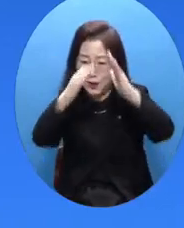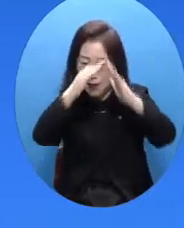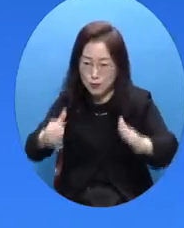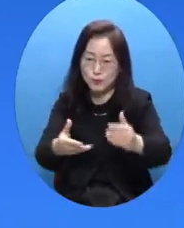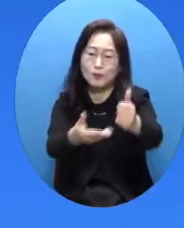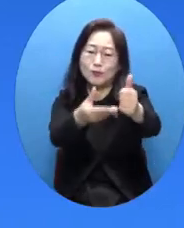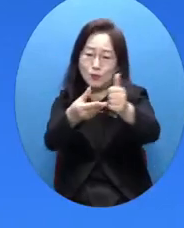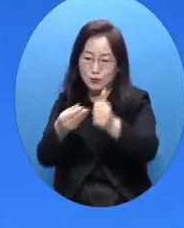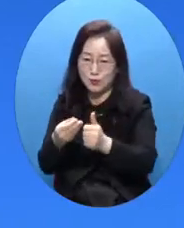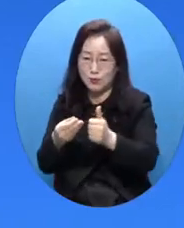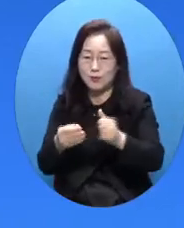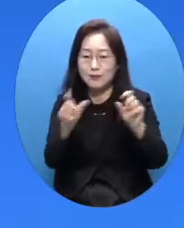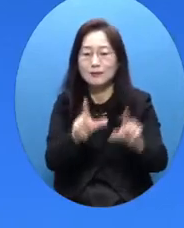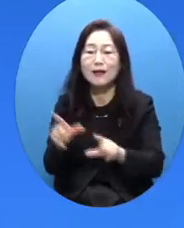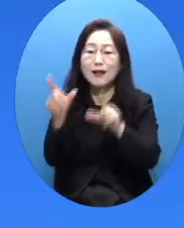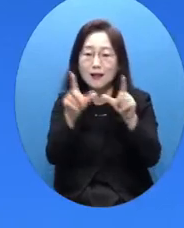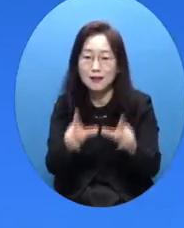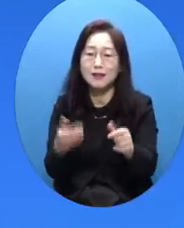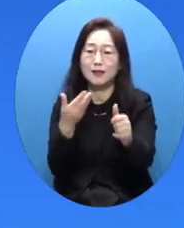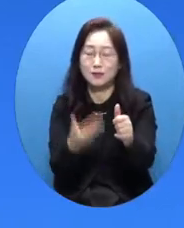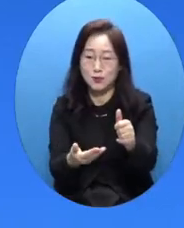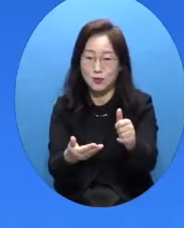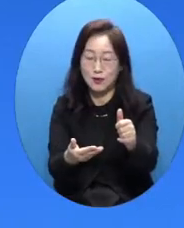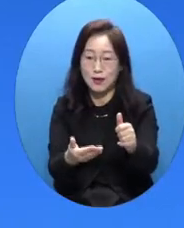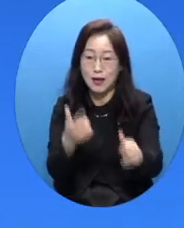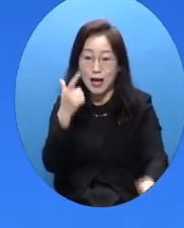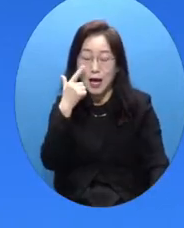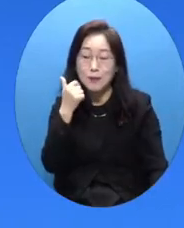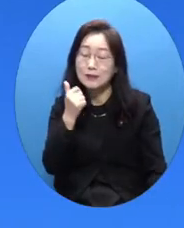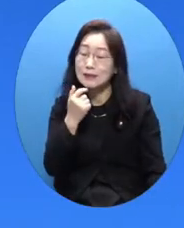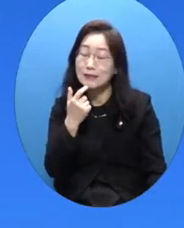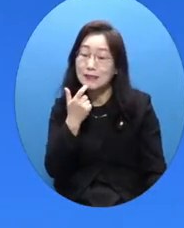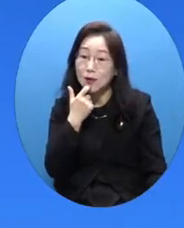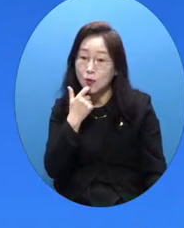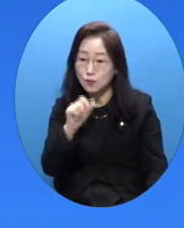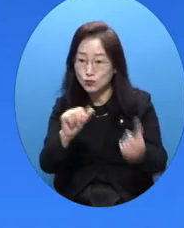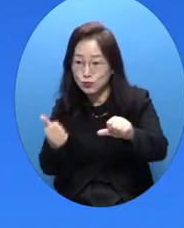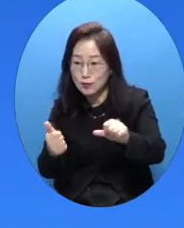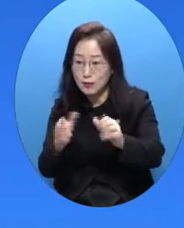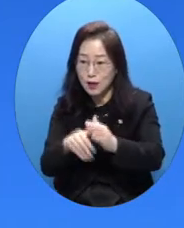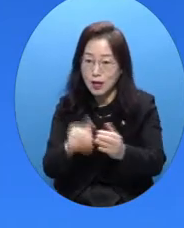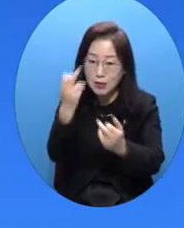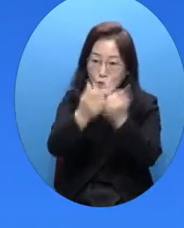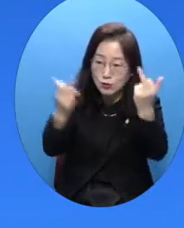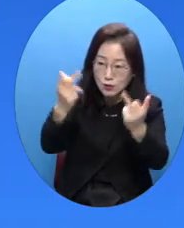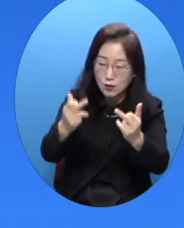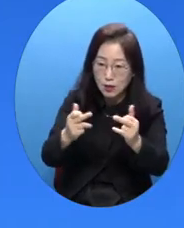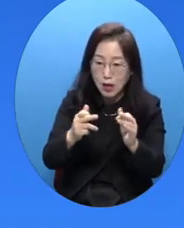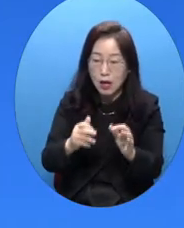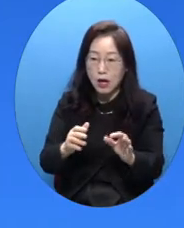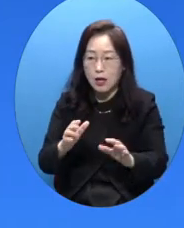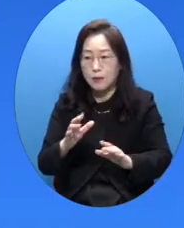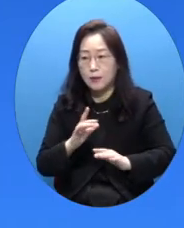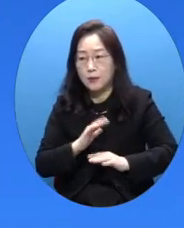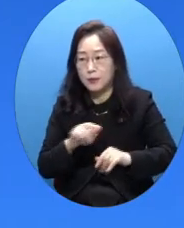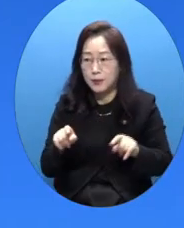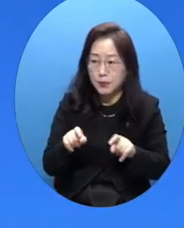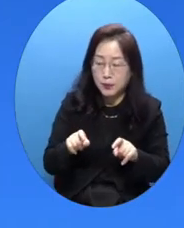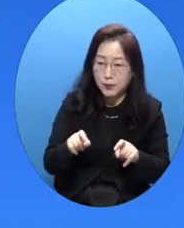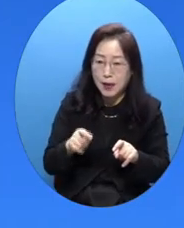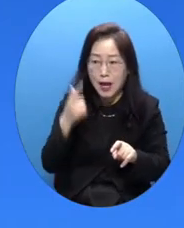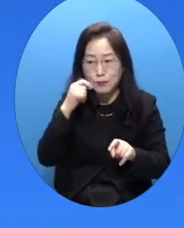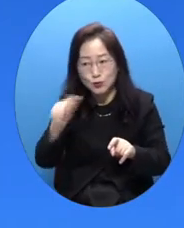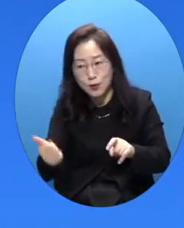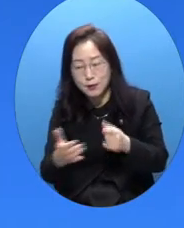he invited whole family of his brothers when his father passed away Joseph's brother came to him and begged for